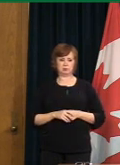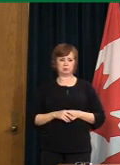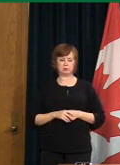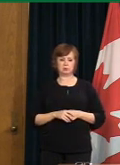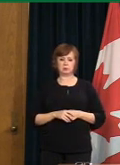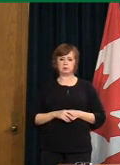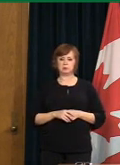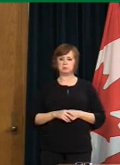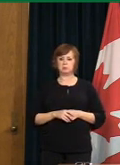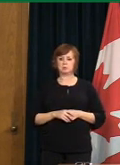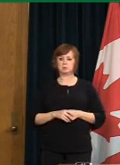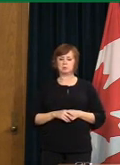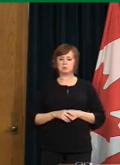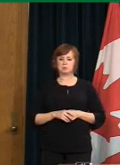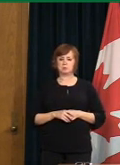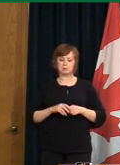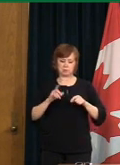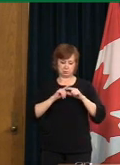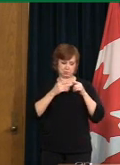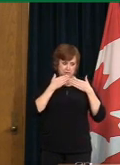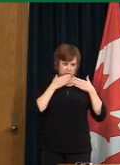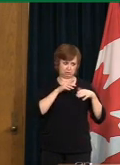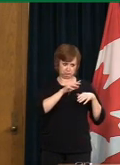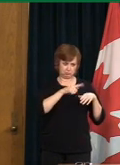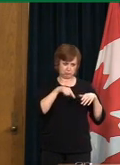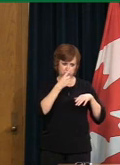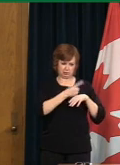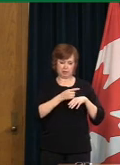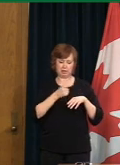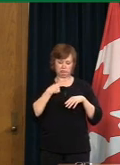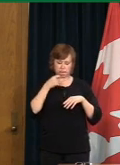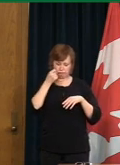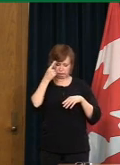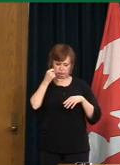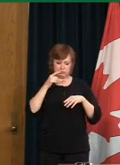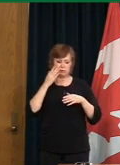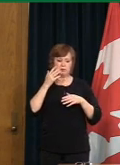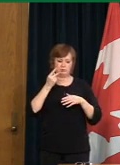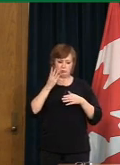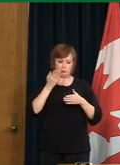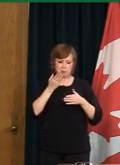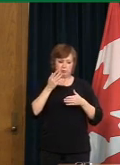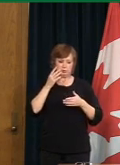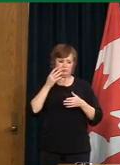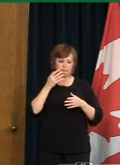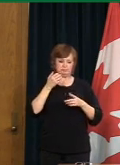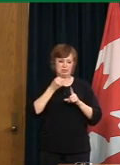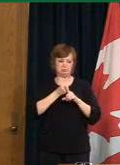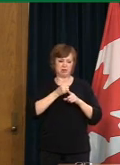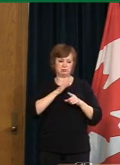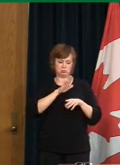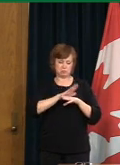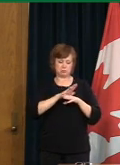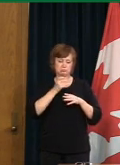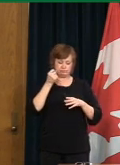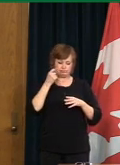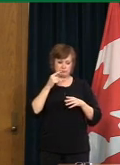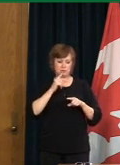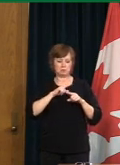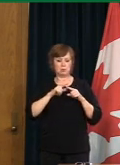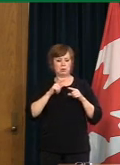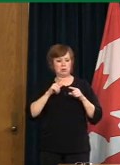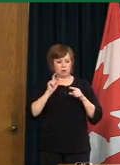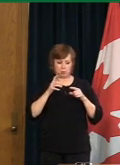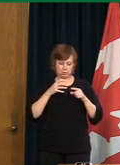how today's recommendations are going to impact them, and how we can best support them to ensure that our local small business,